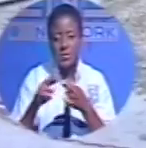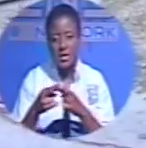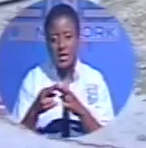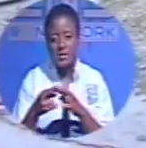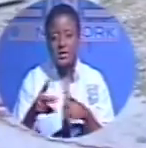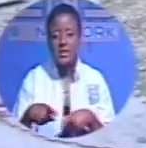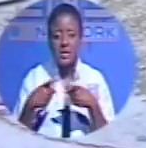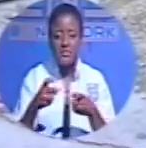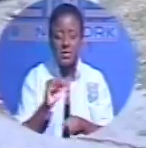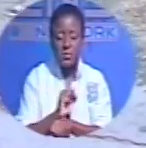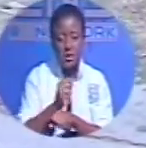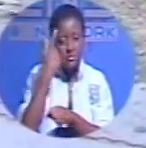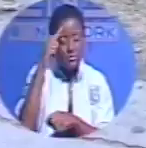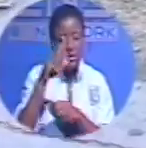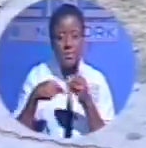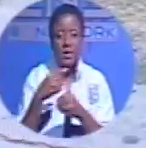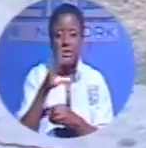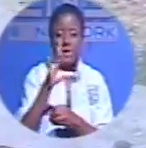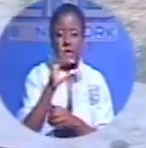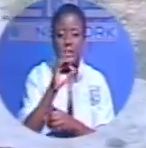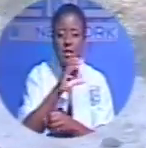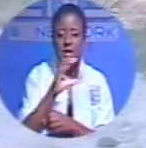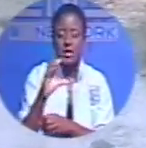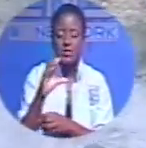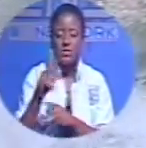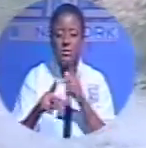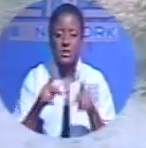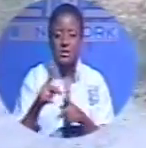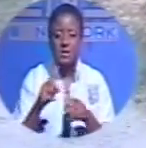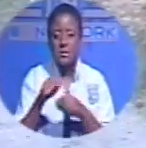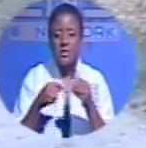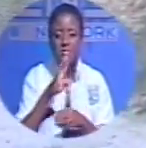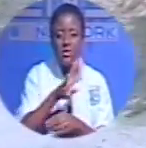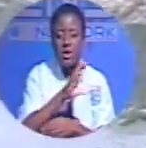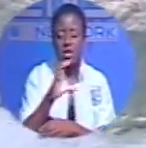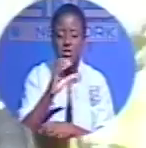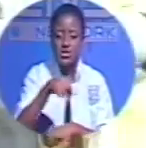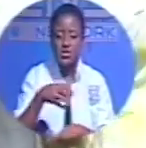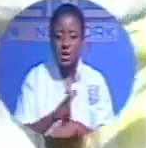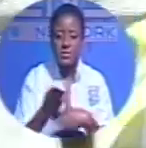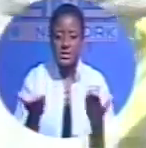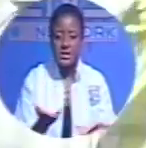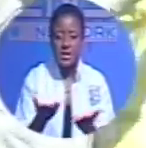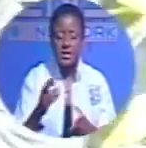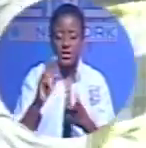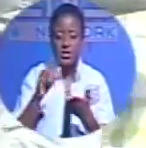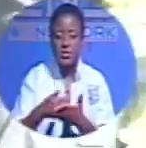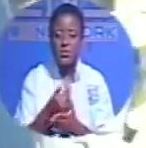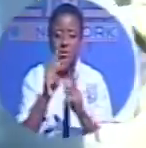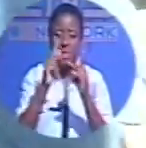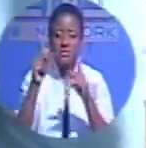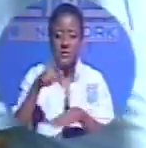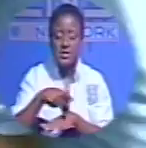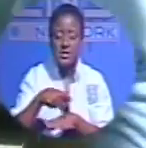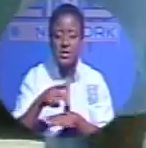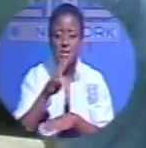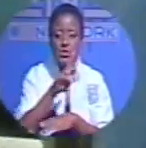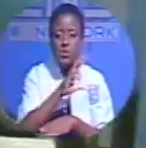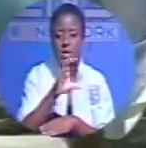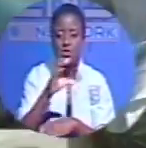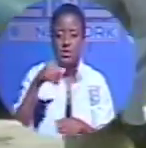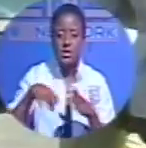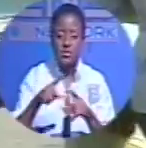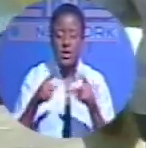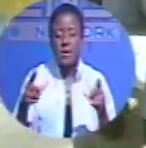persons. With work already underway, officials say 400 jobs will be here in New Providence, 200 in Grand Bahama, and another 200 in the